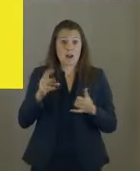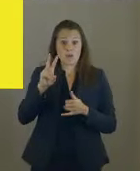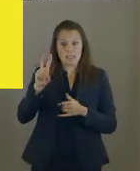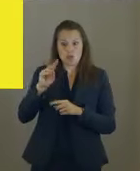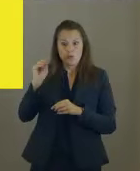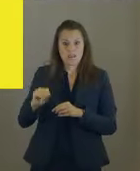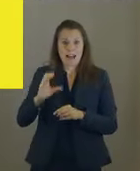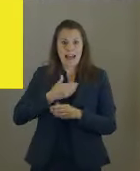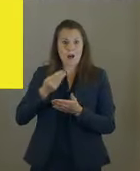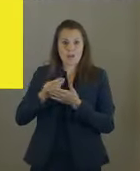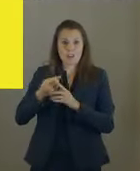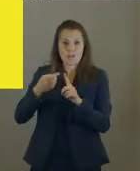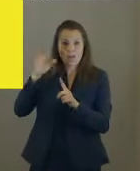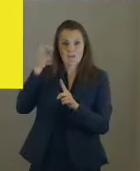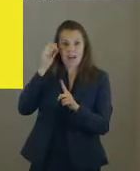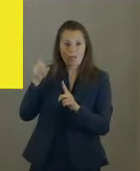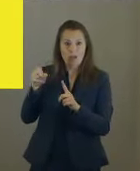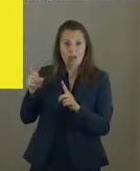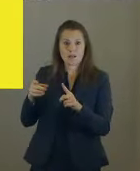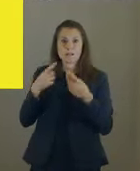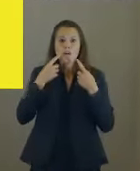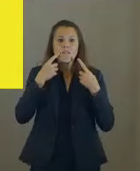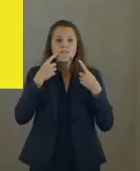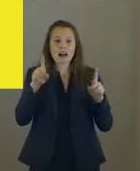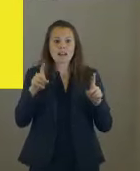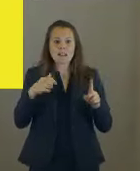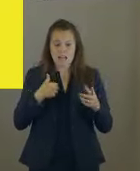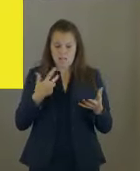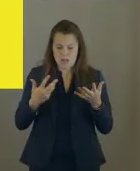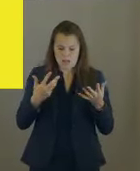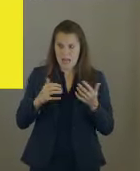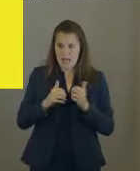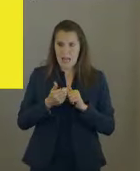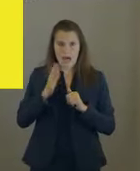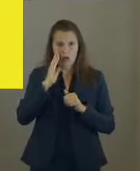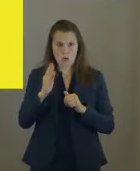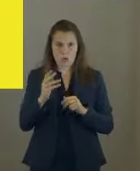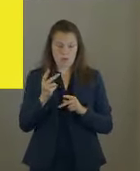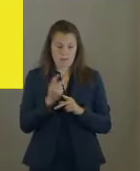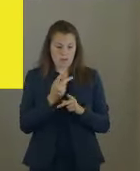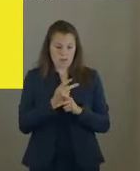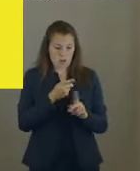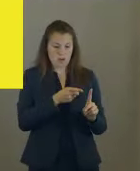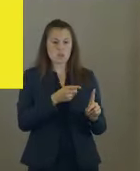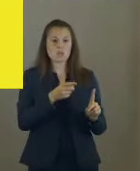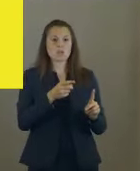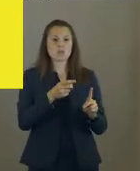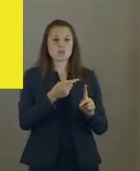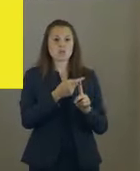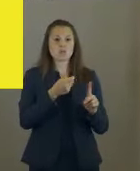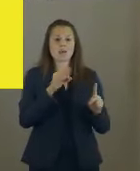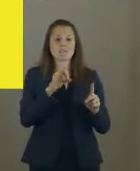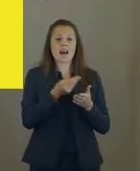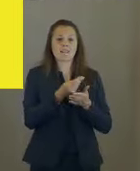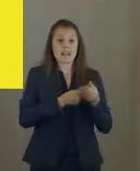of our budget. And finally, I'm worried about how we're going to enforce the source of income protection that was just